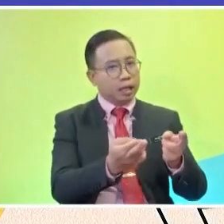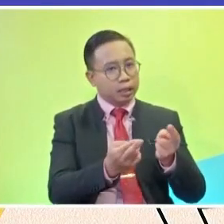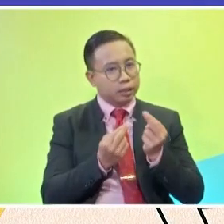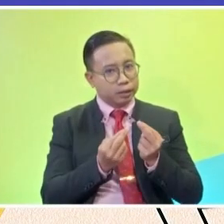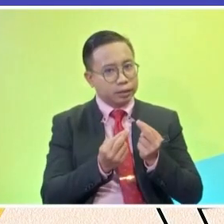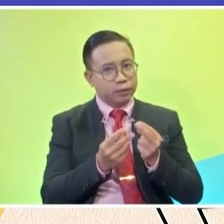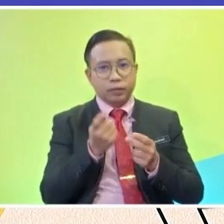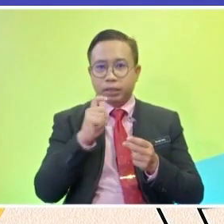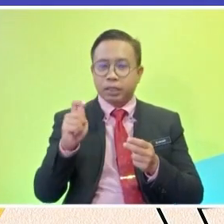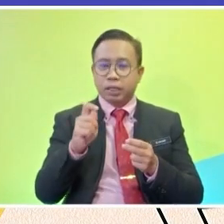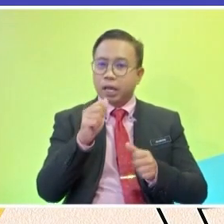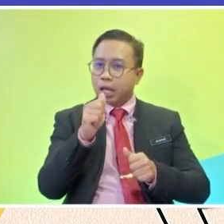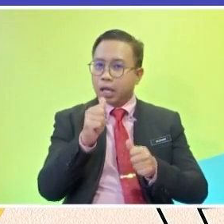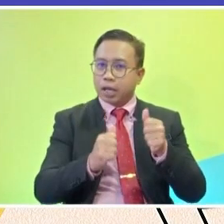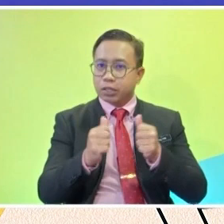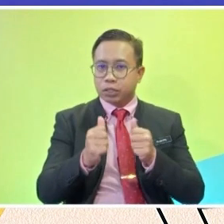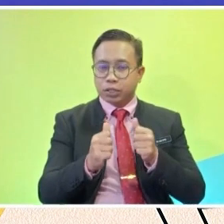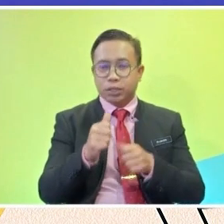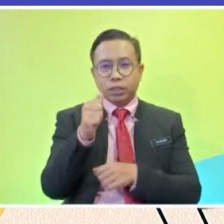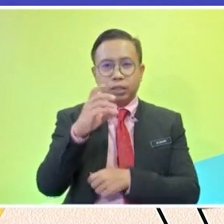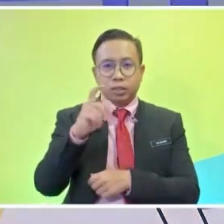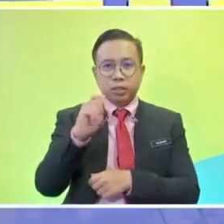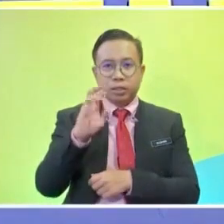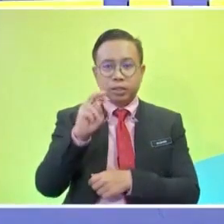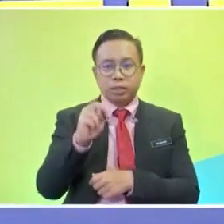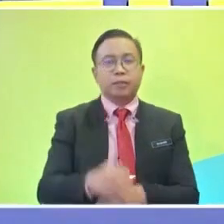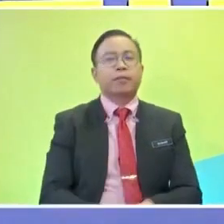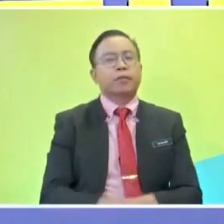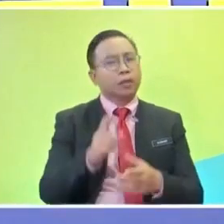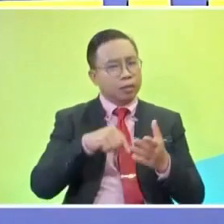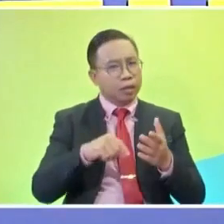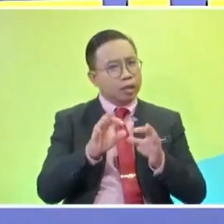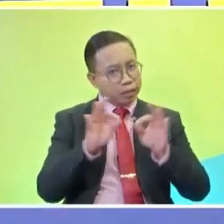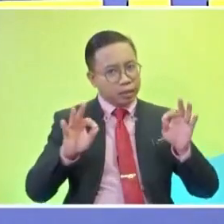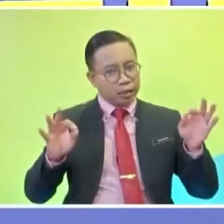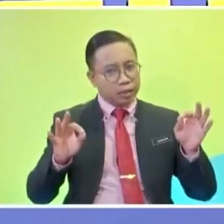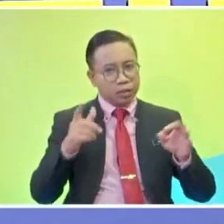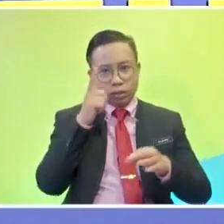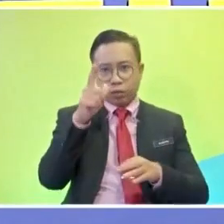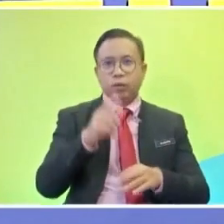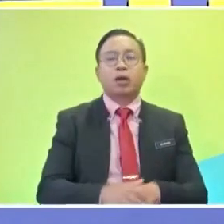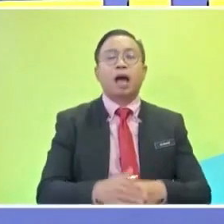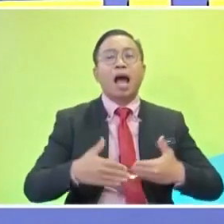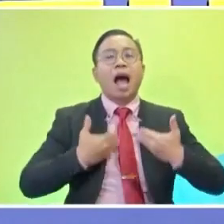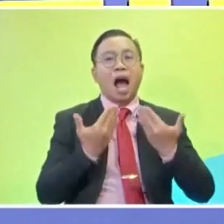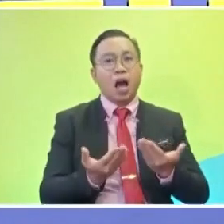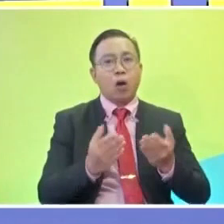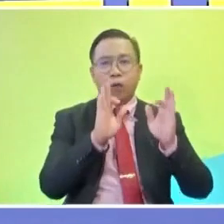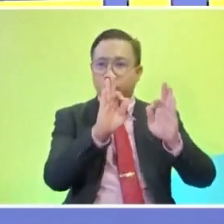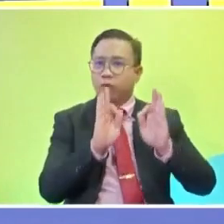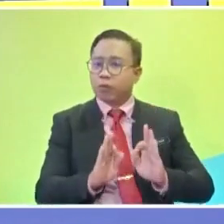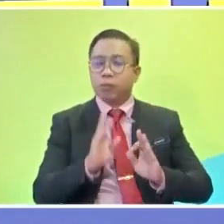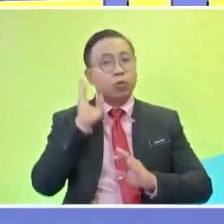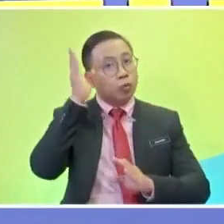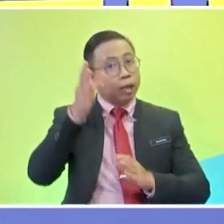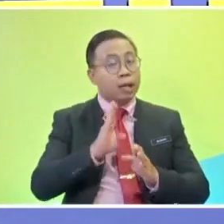the action. So let's see, what does a passive voice sentence look like? Okay, so this is how the form will be. So